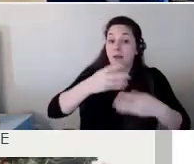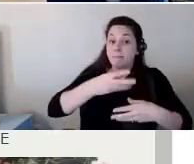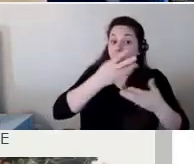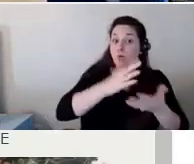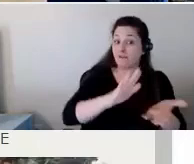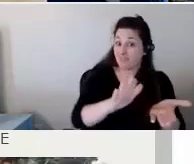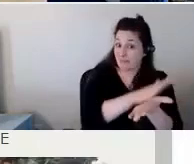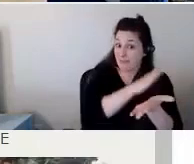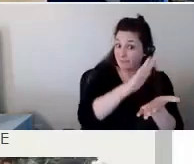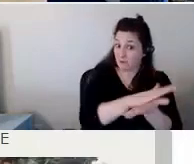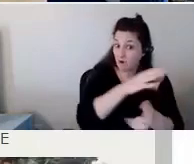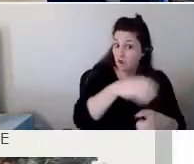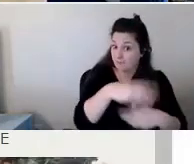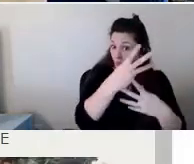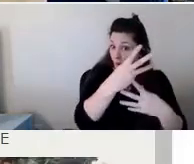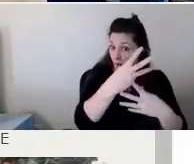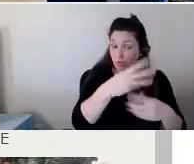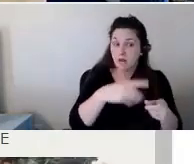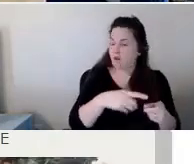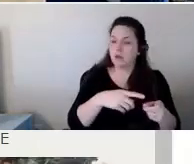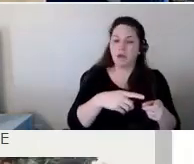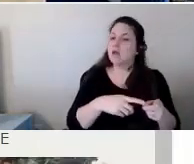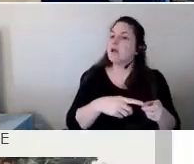of the paper, I think, is